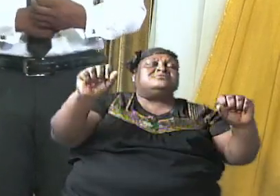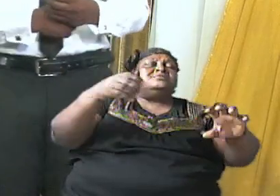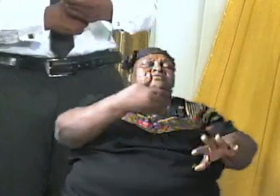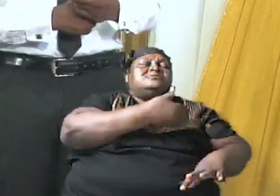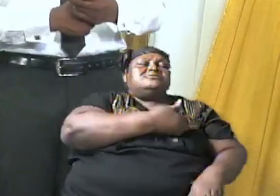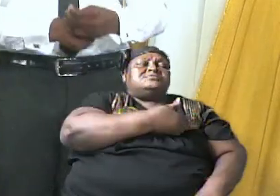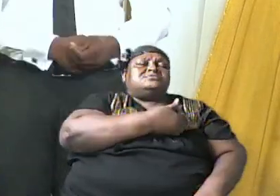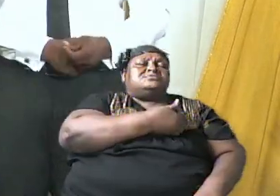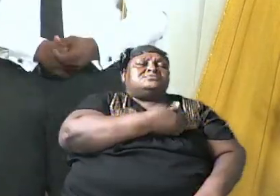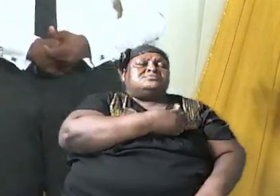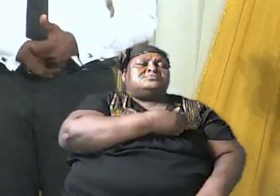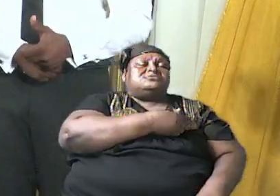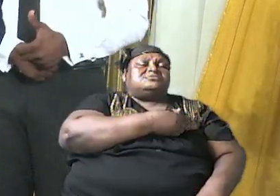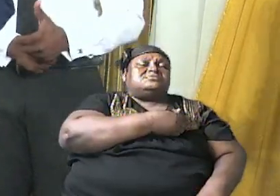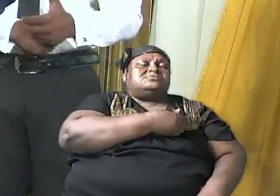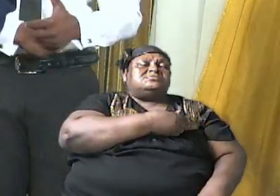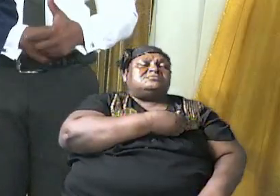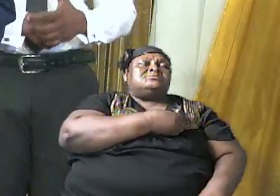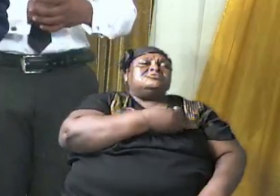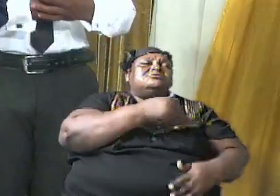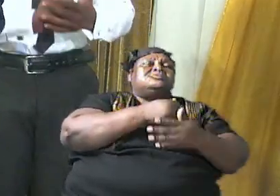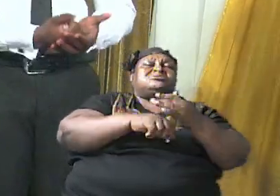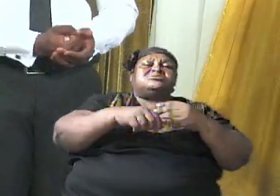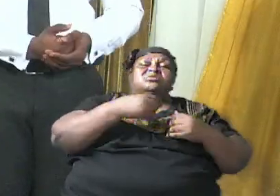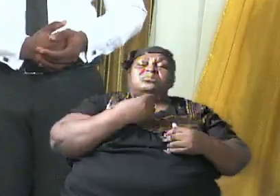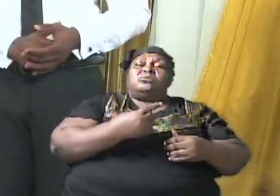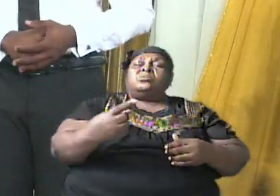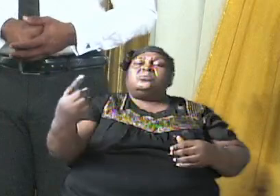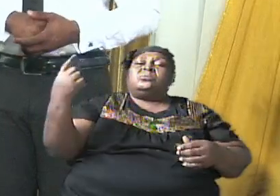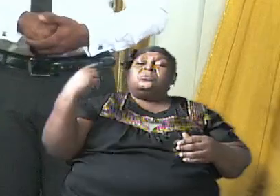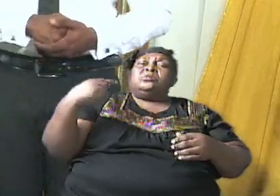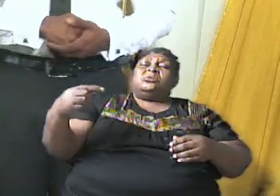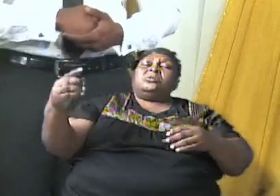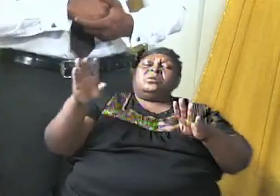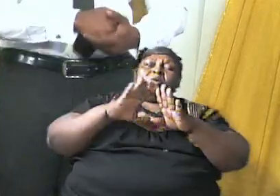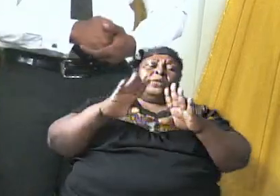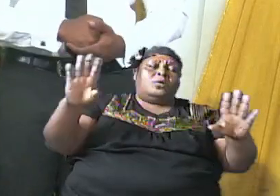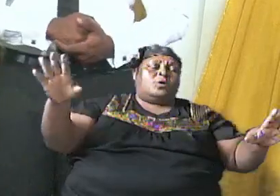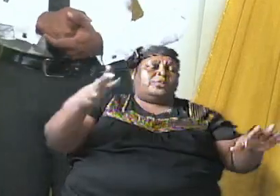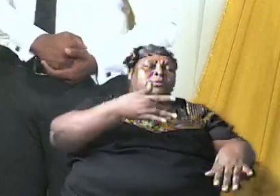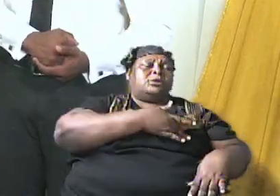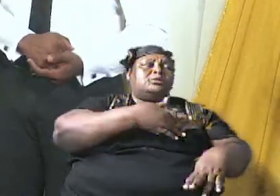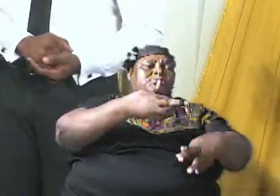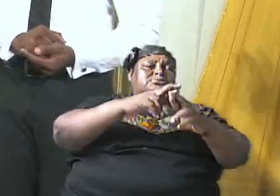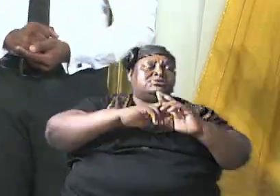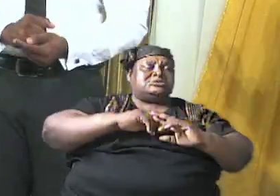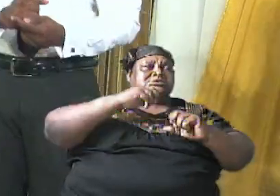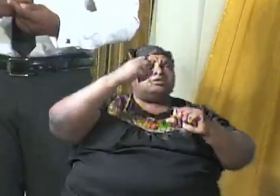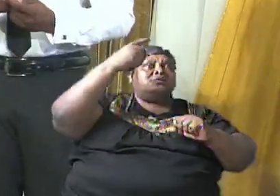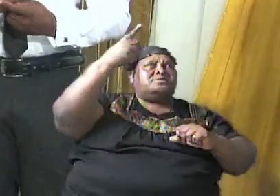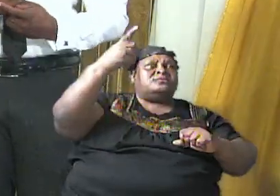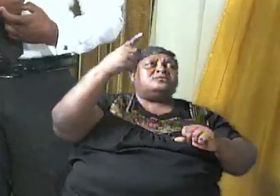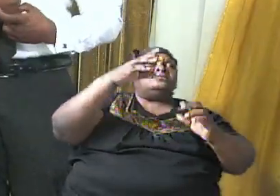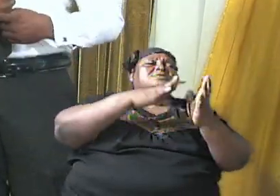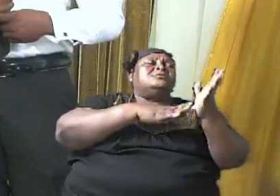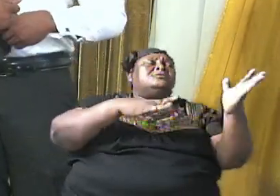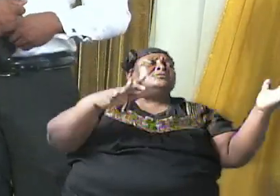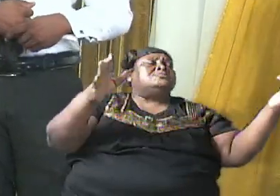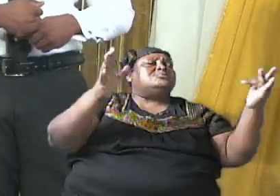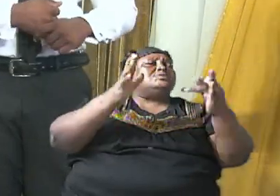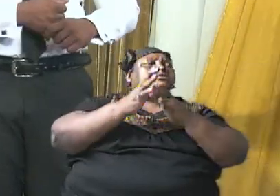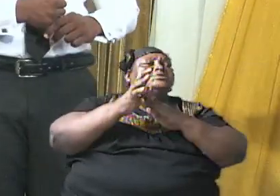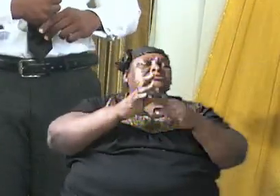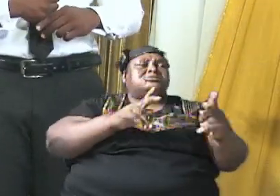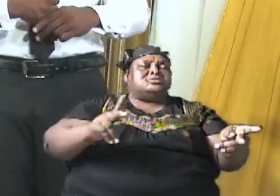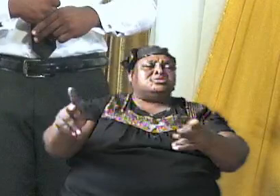souls. Jesus, Lord God, that someone will open their heart and to receive you. Jesus, Lord God,